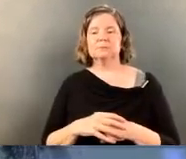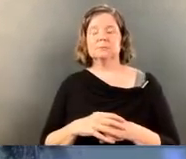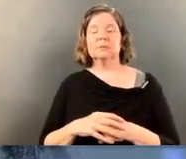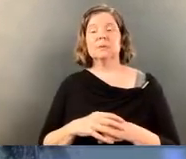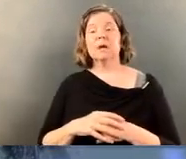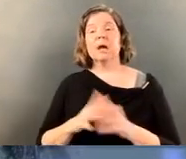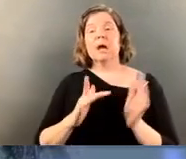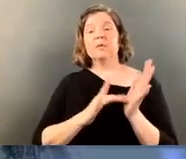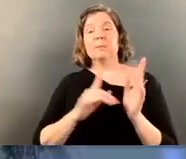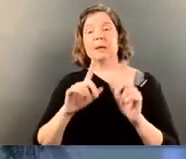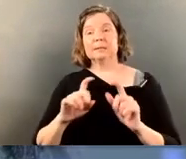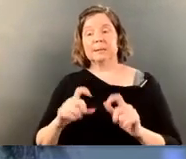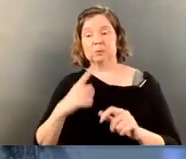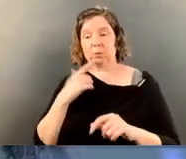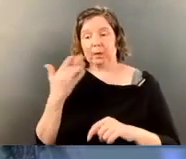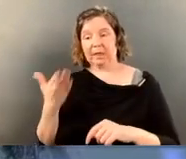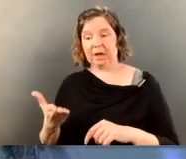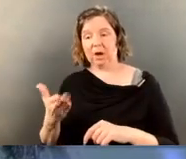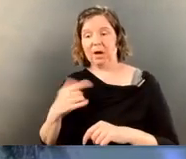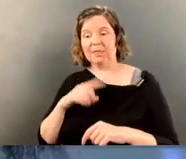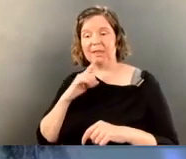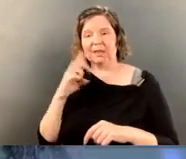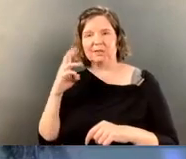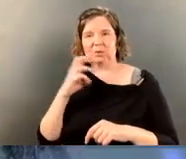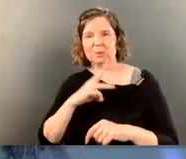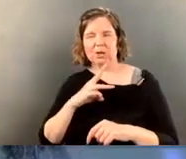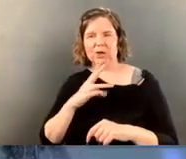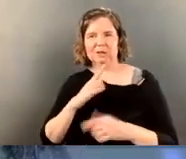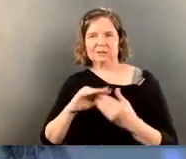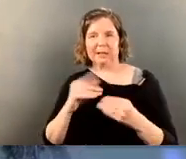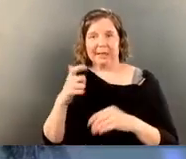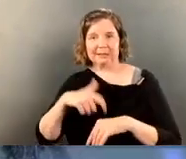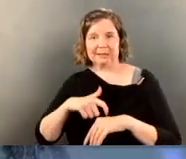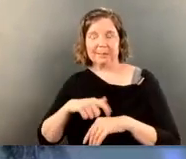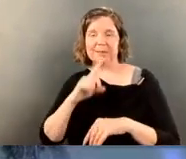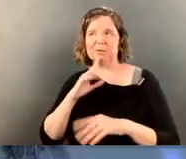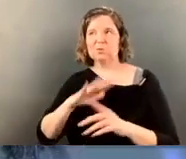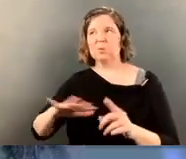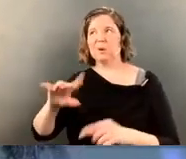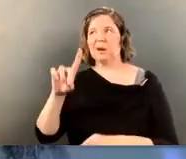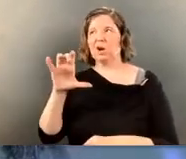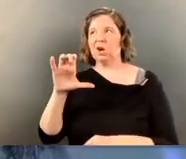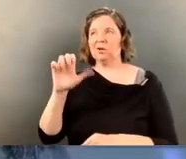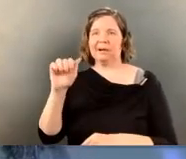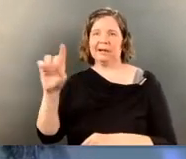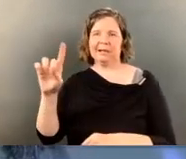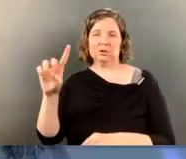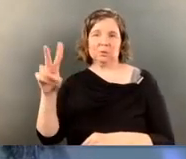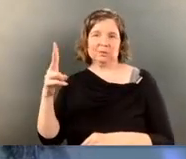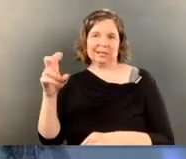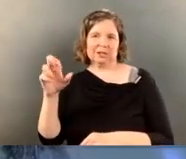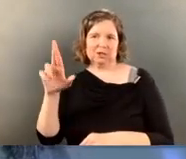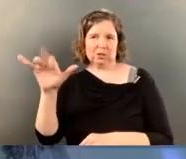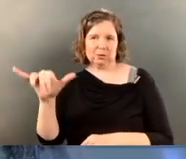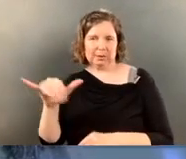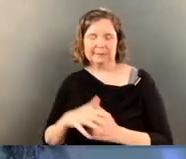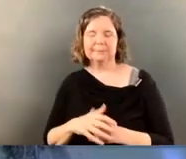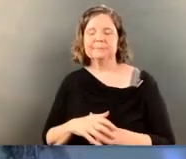And these medical examiners were there, and they had this weird superstition at that time. And this is around 100 AD, so it's in the second century.